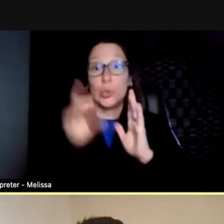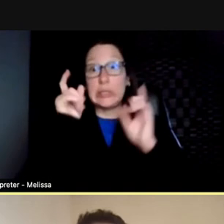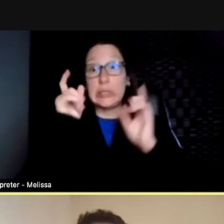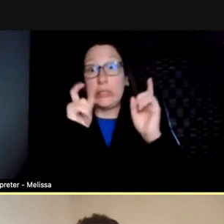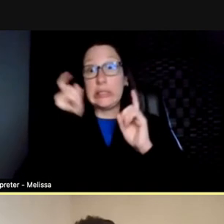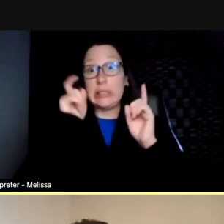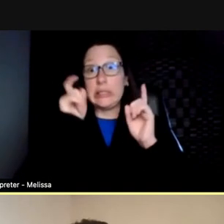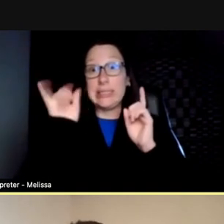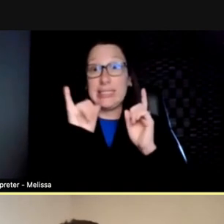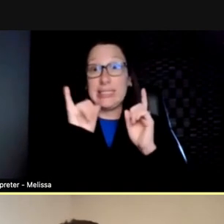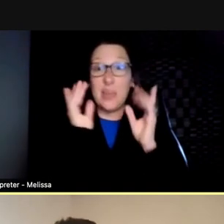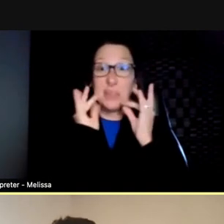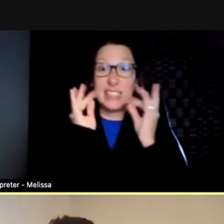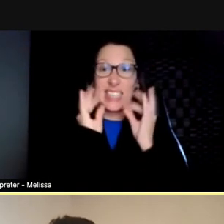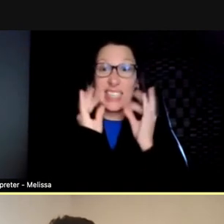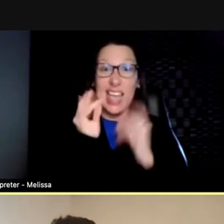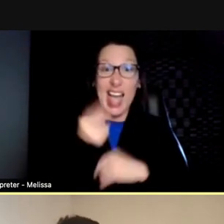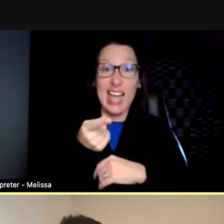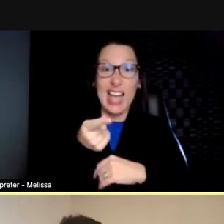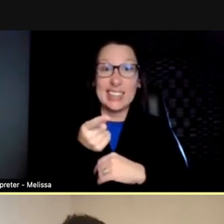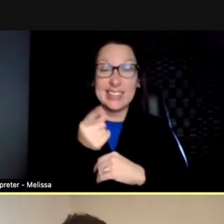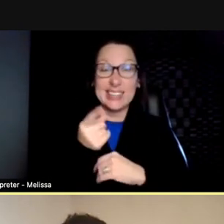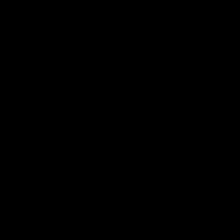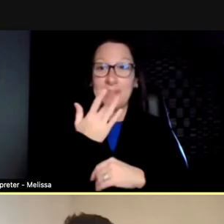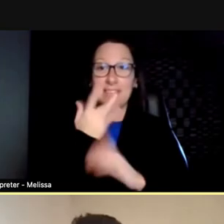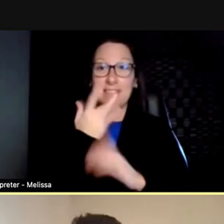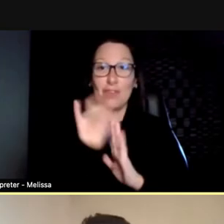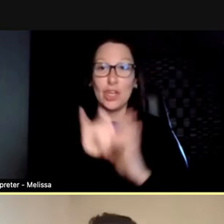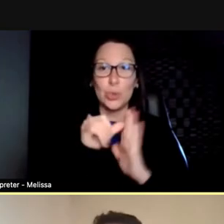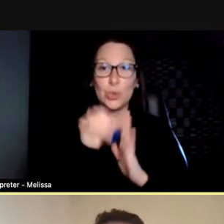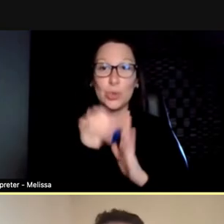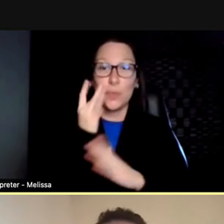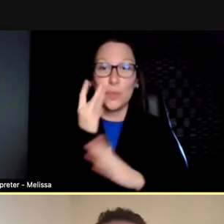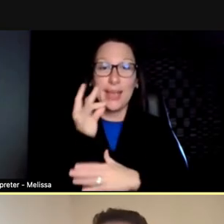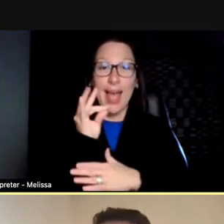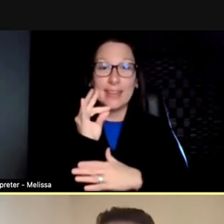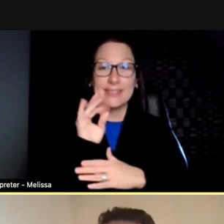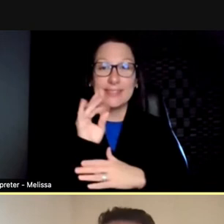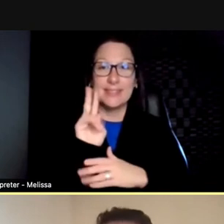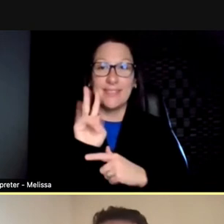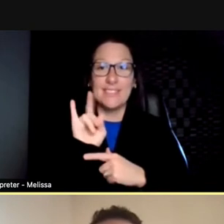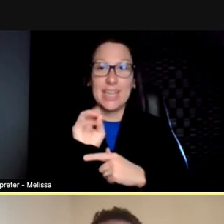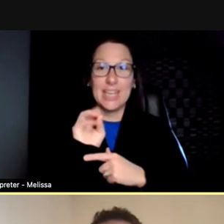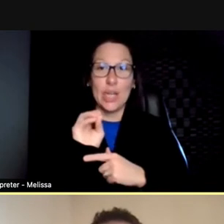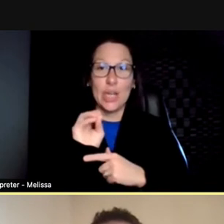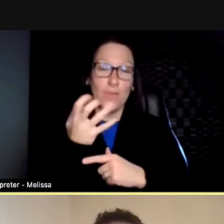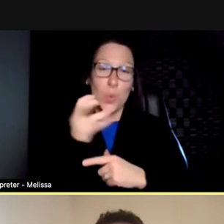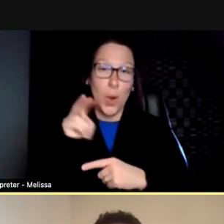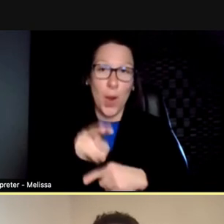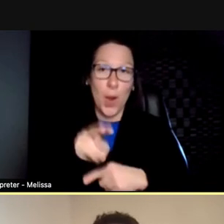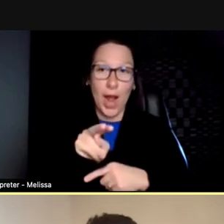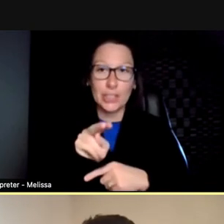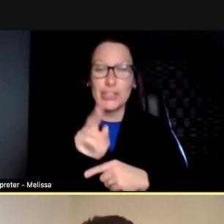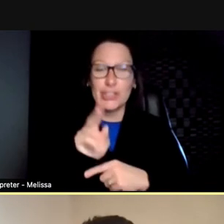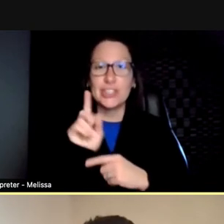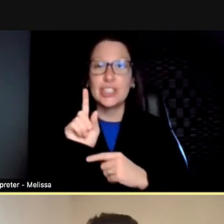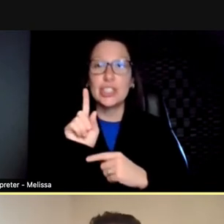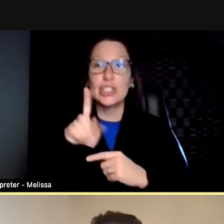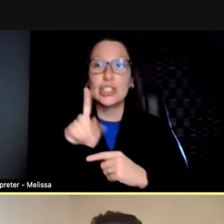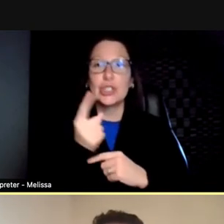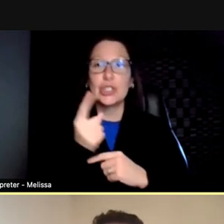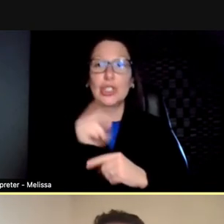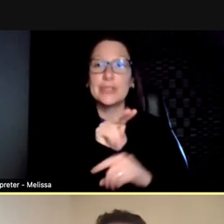cat is making in my favorite YouTube cat video of all time. If you want to watch that, you just look in